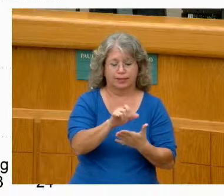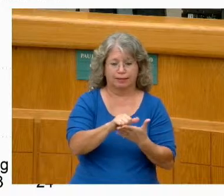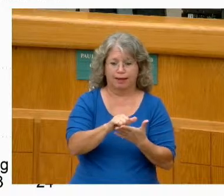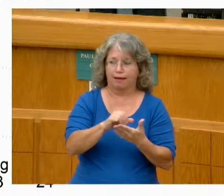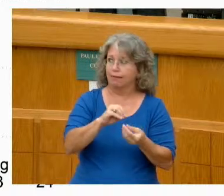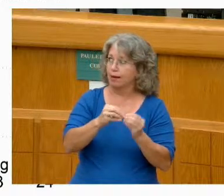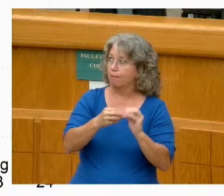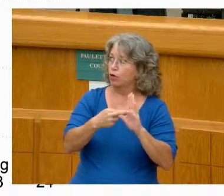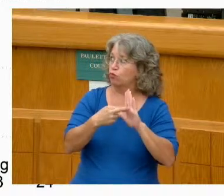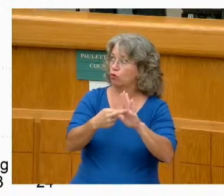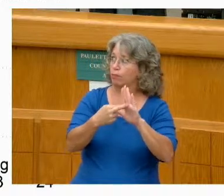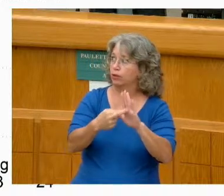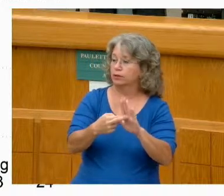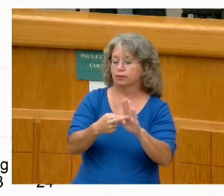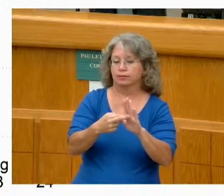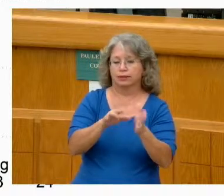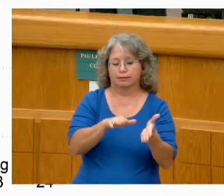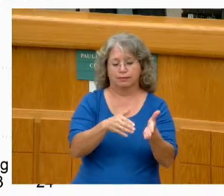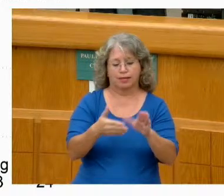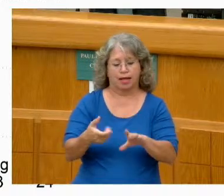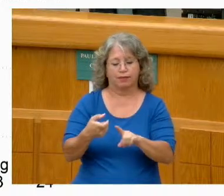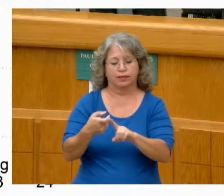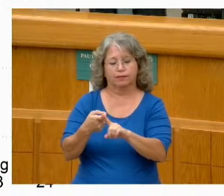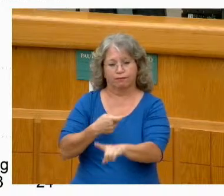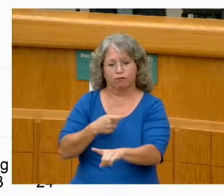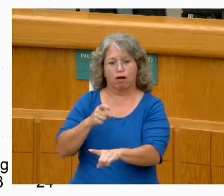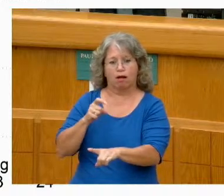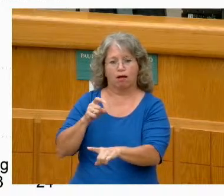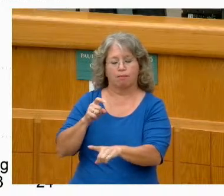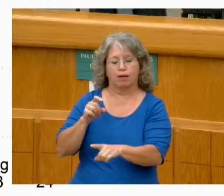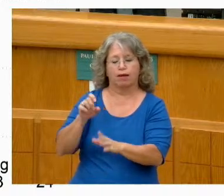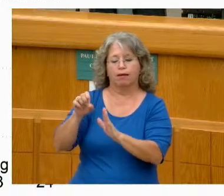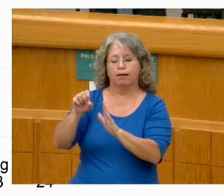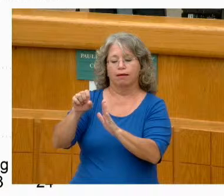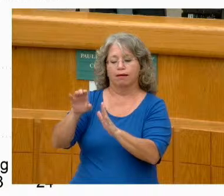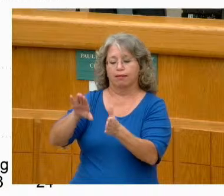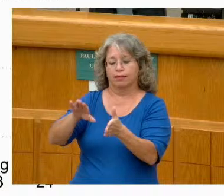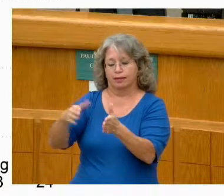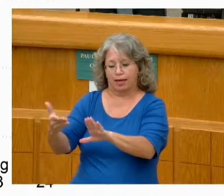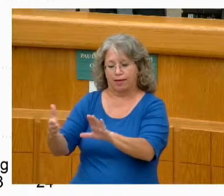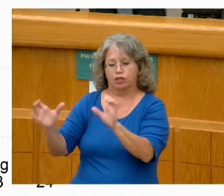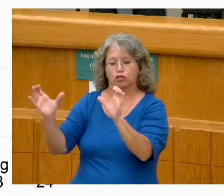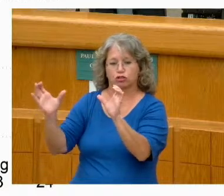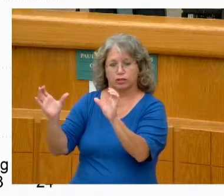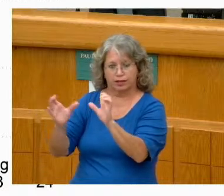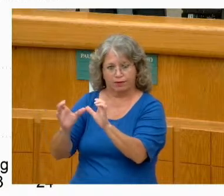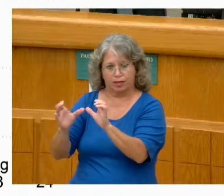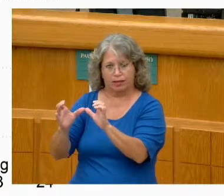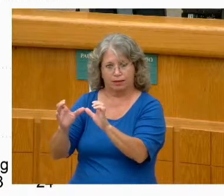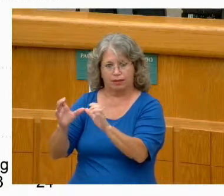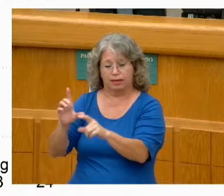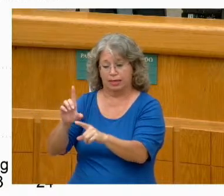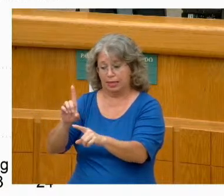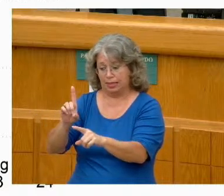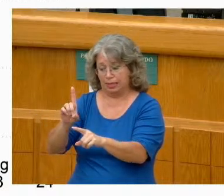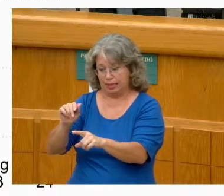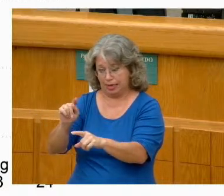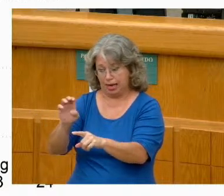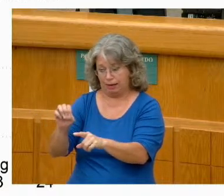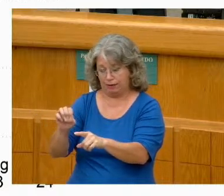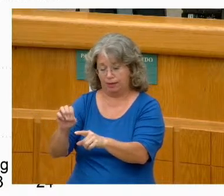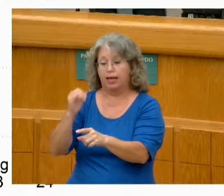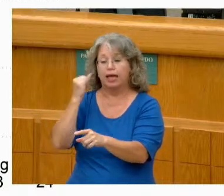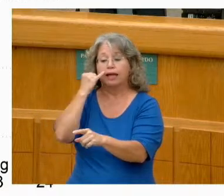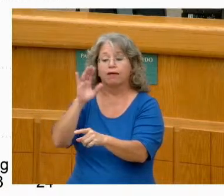with the date. Give the date here of a fatality is the date on the death certificate, and the primary cause of